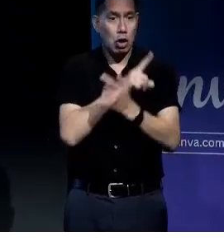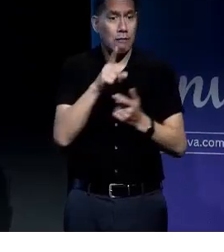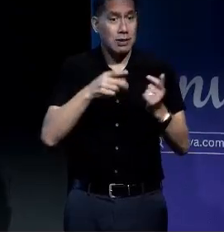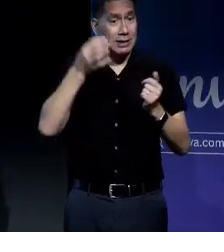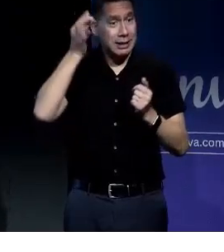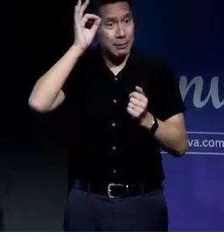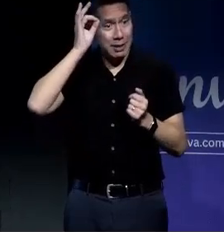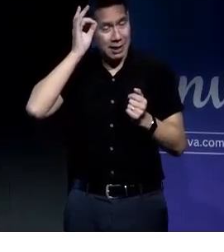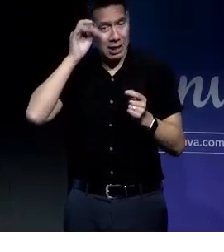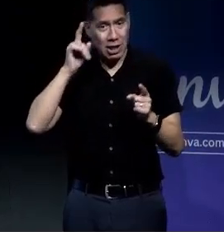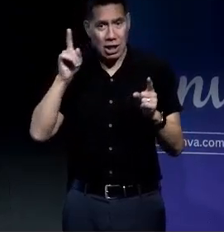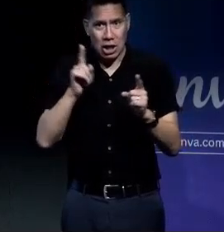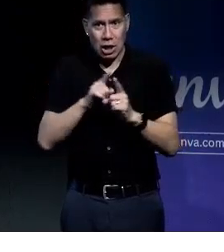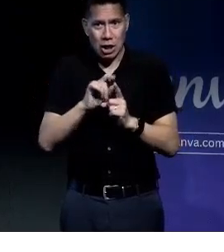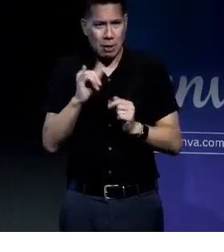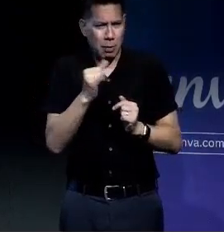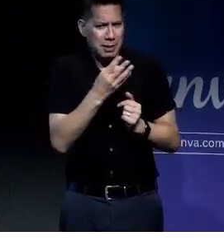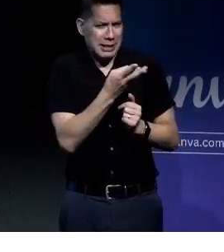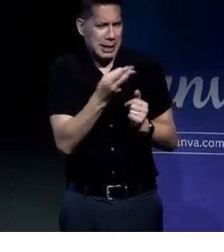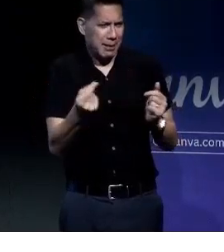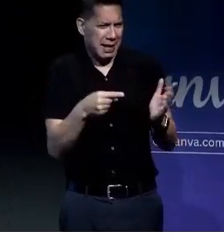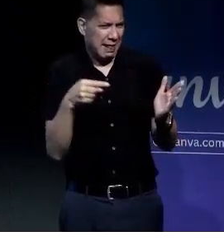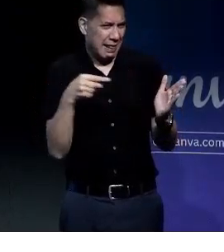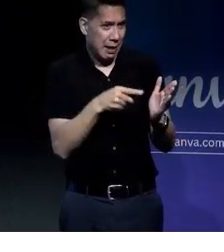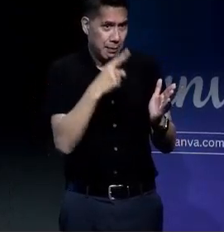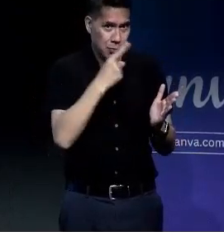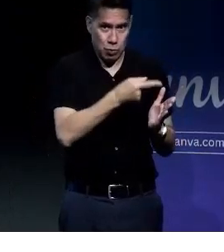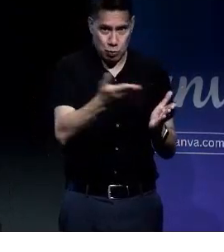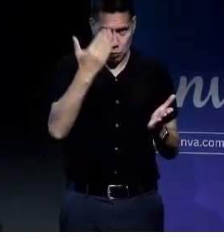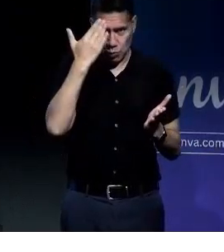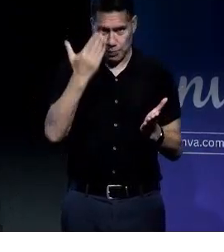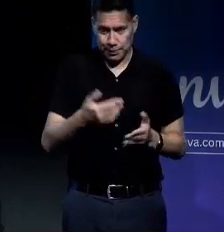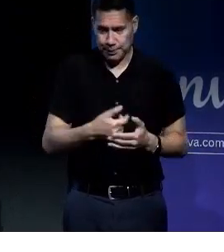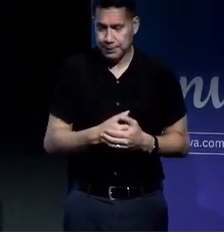committee are like, there's probably something there that people don't know.